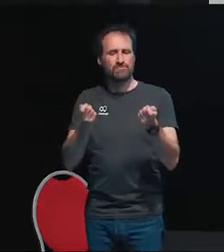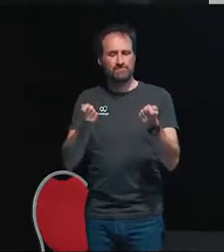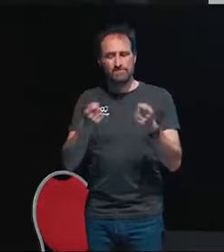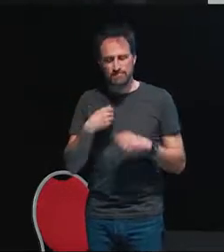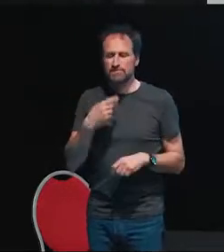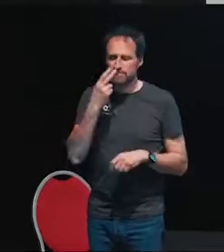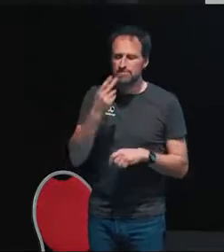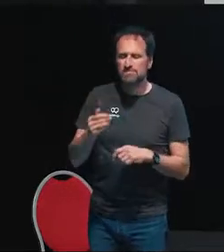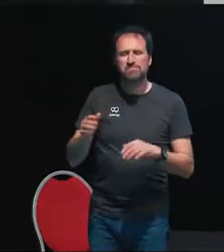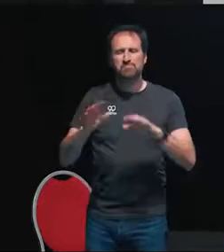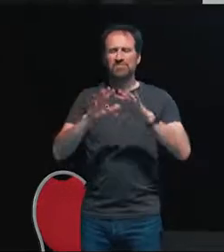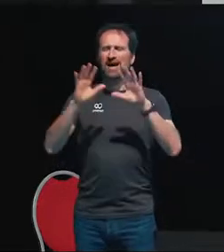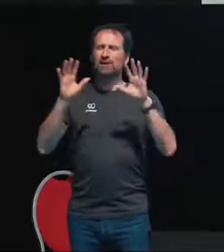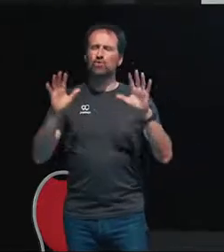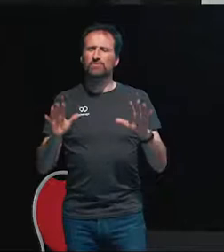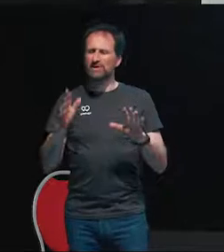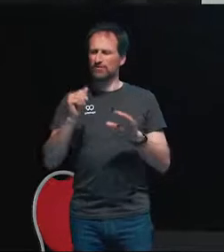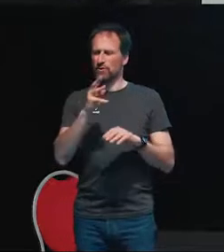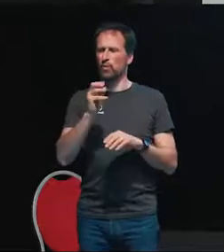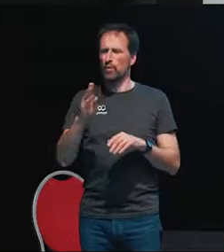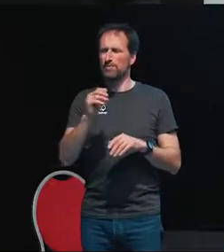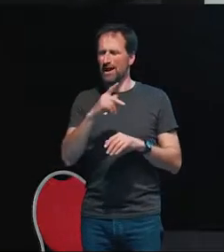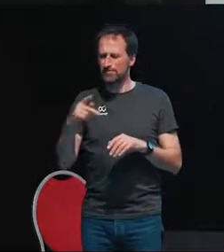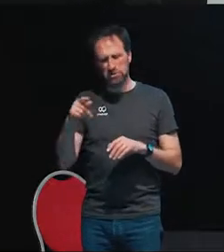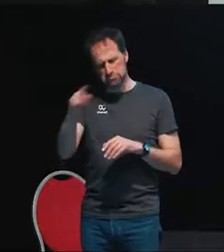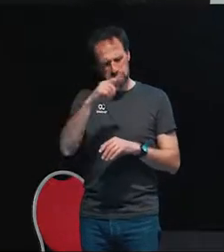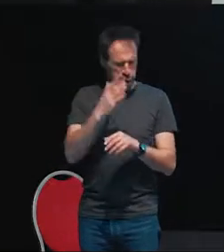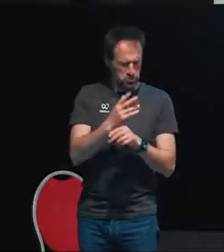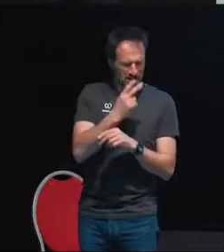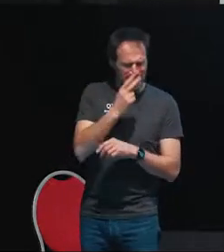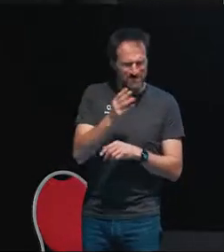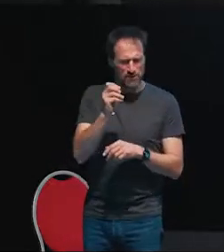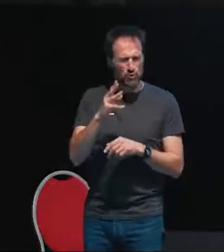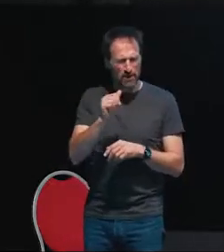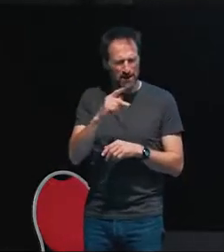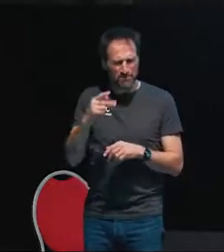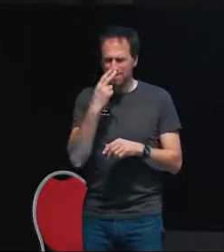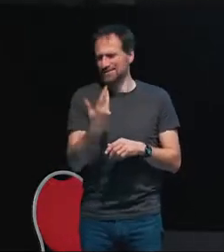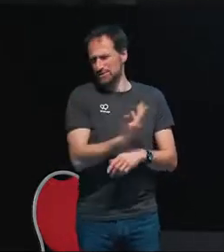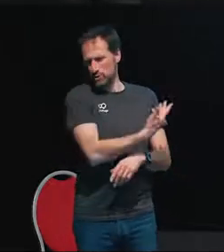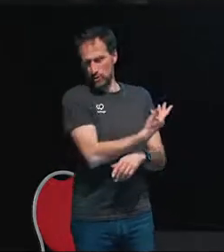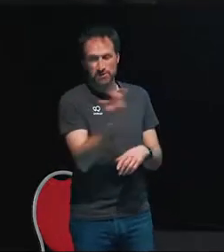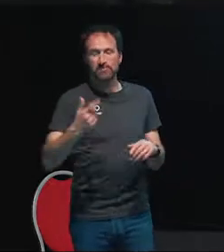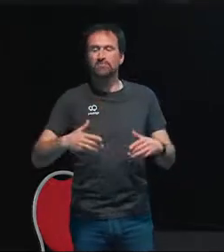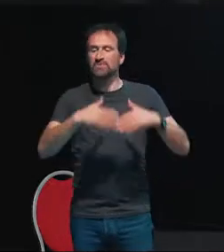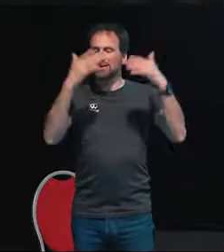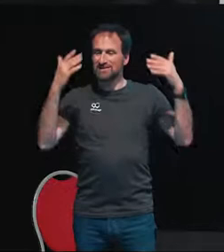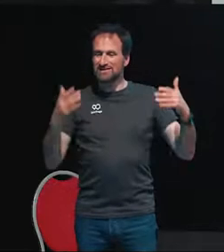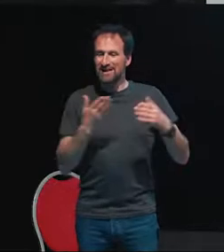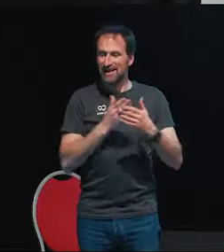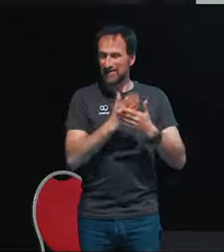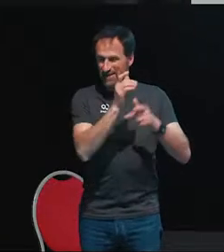a lot of you guys are working on Web Apps that probably kind of look like this so you have your site navigation and you have the main stuff right